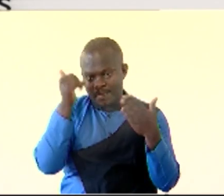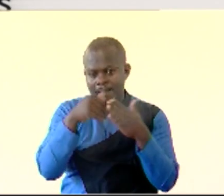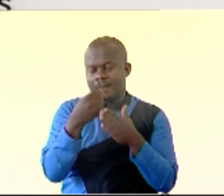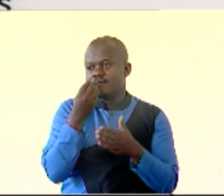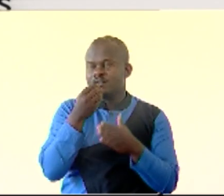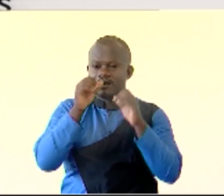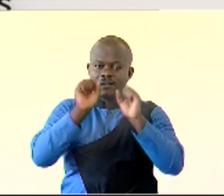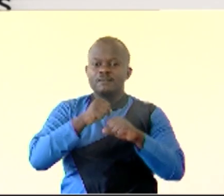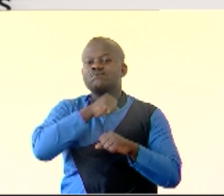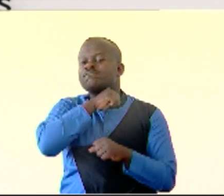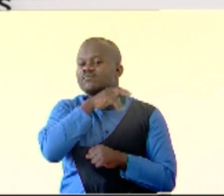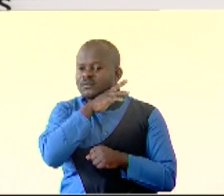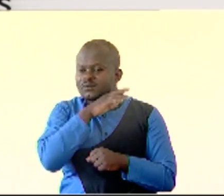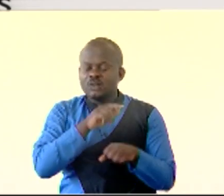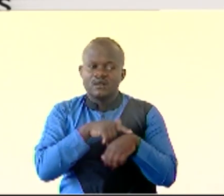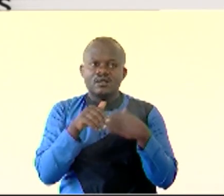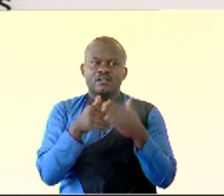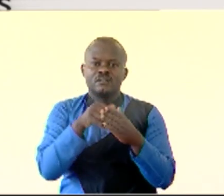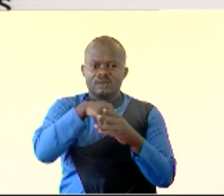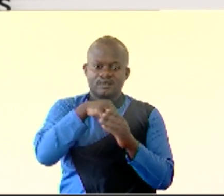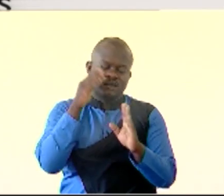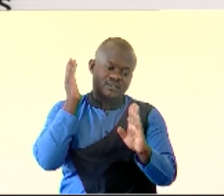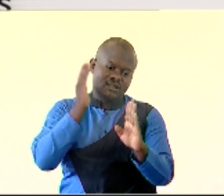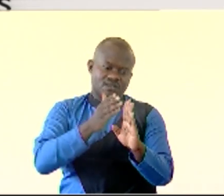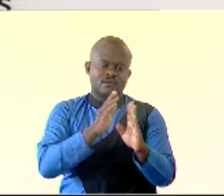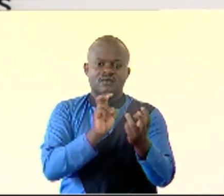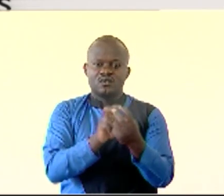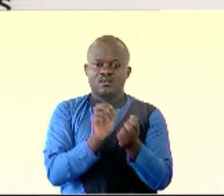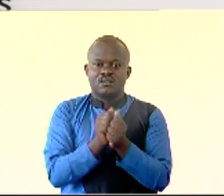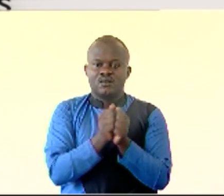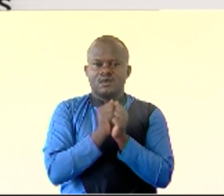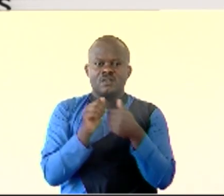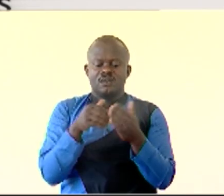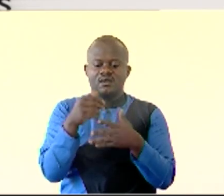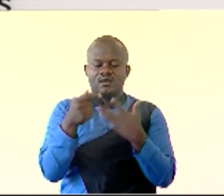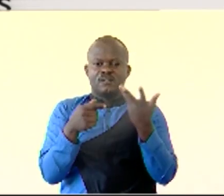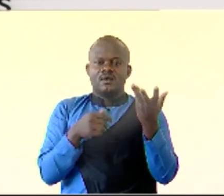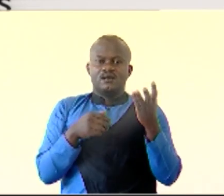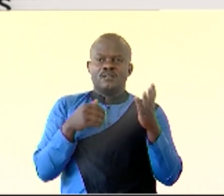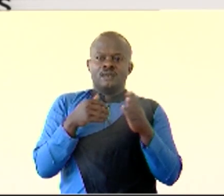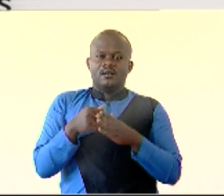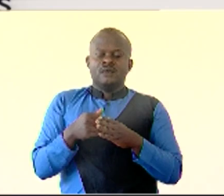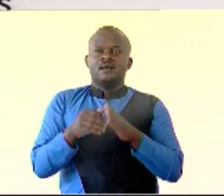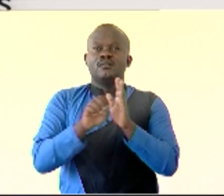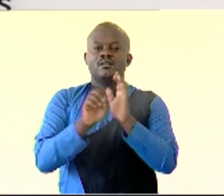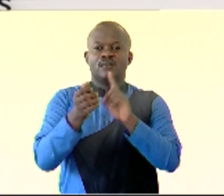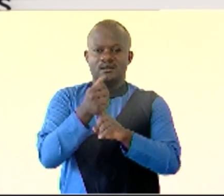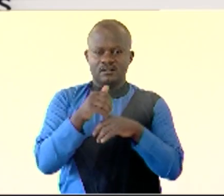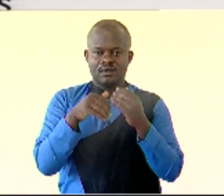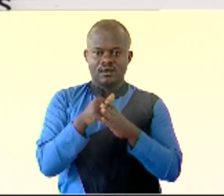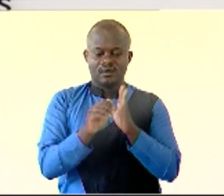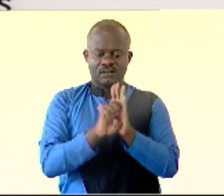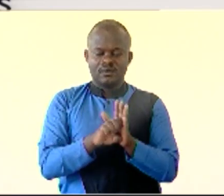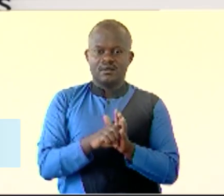be contaminated when it has been in direct contact with these disease-causing agents. Take an example. The food